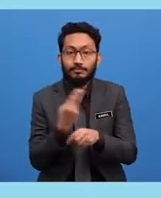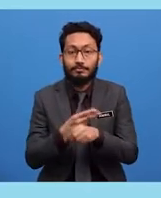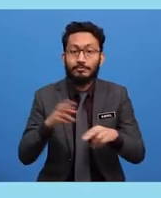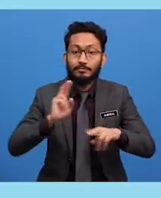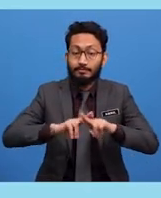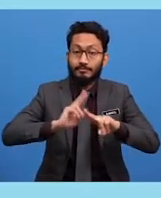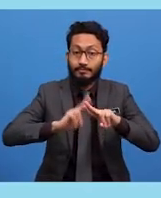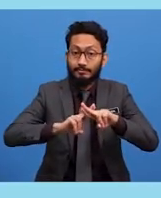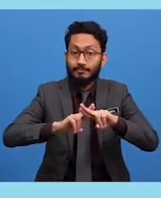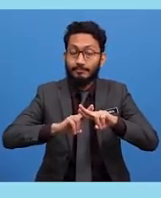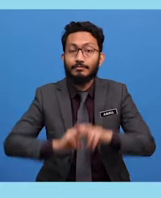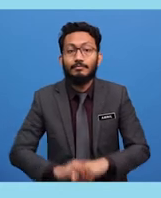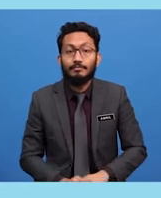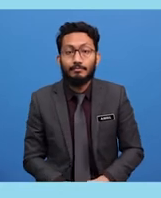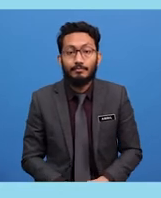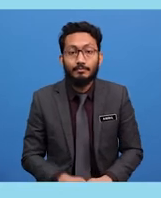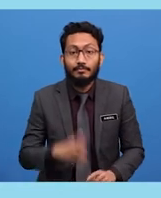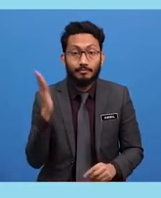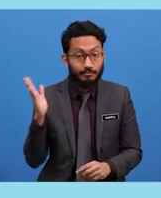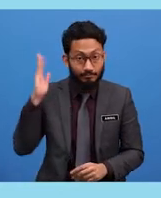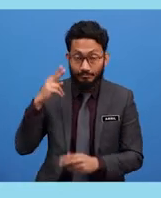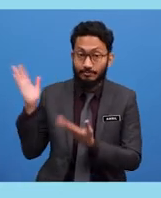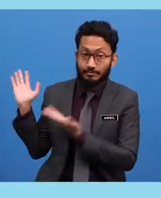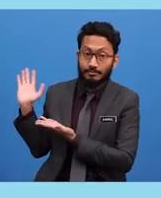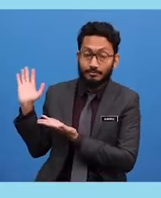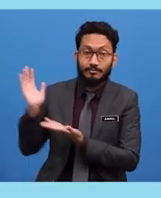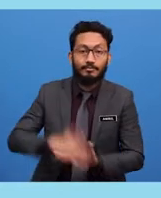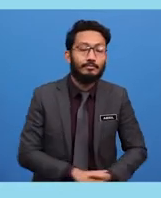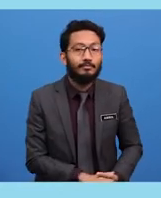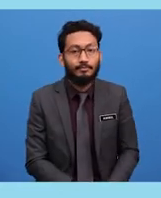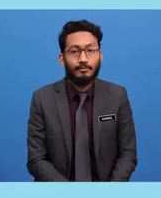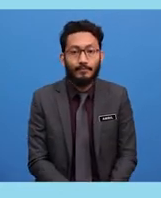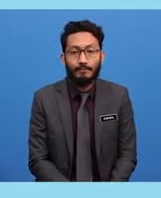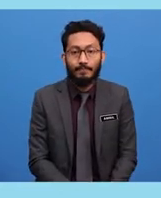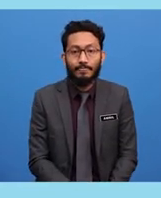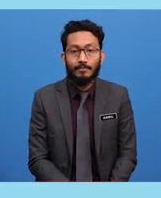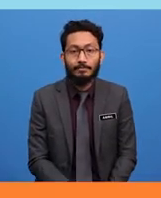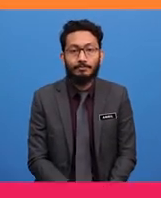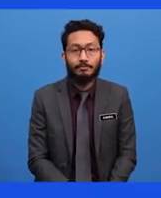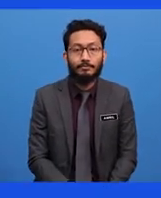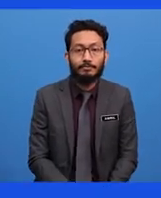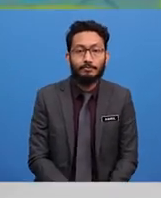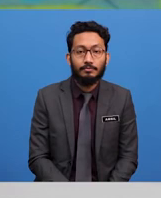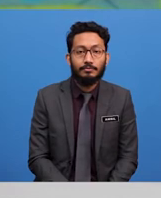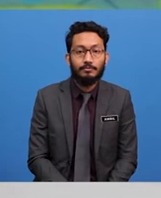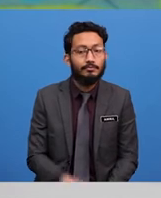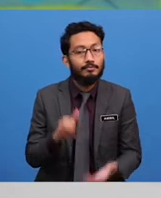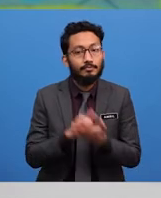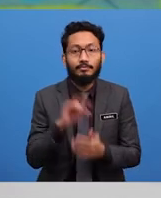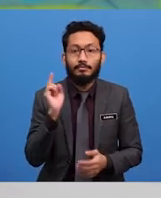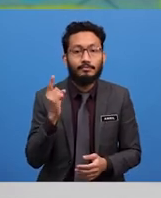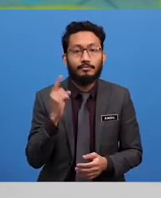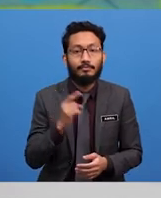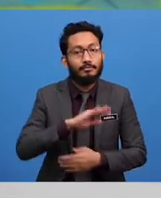screen. Gram It Right, GramWiz, or Grammar Made Easy. That will be